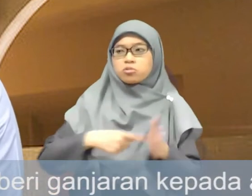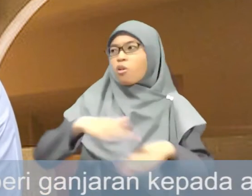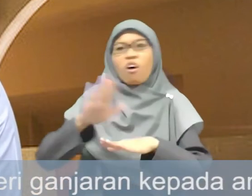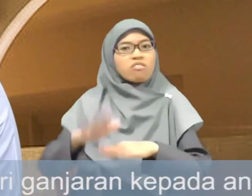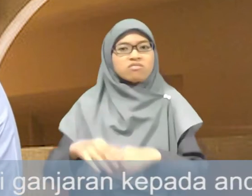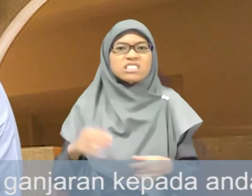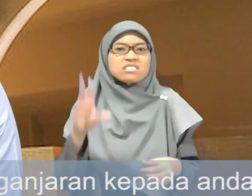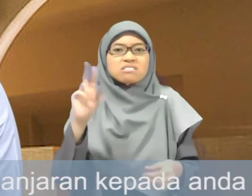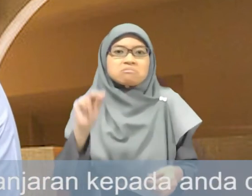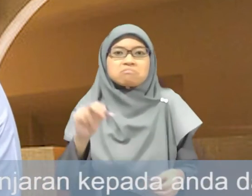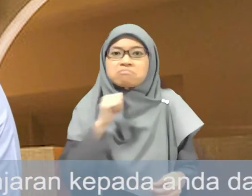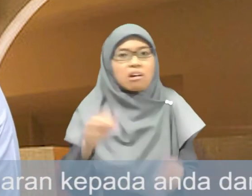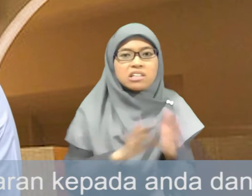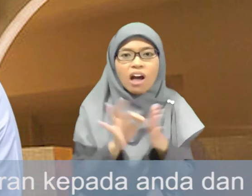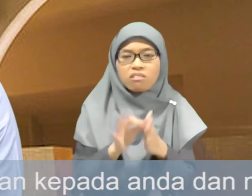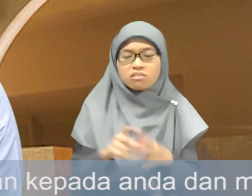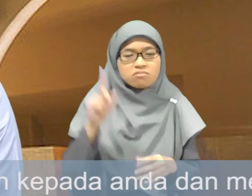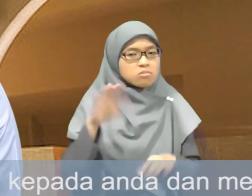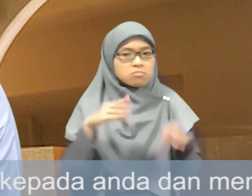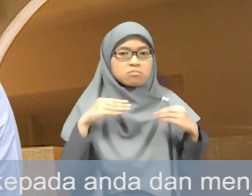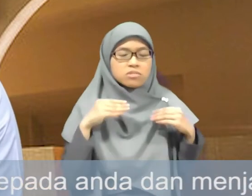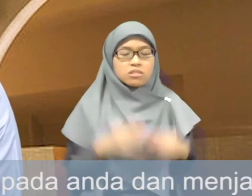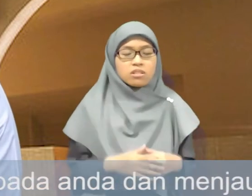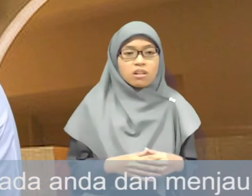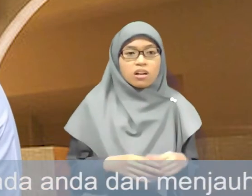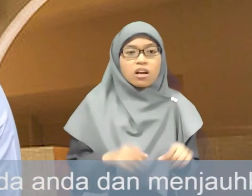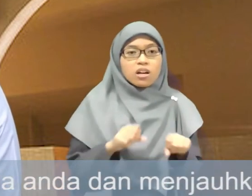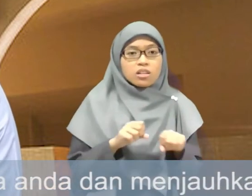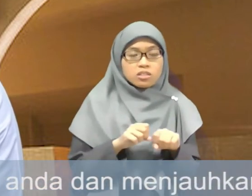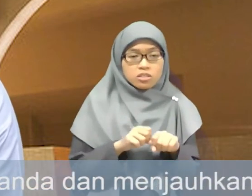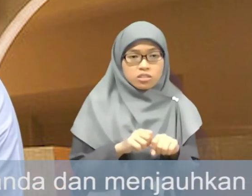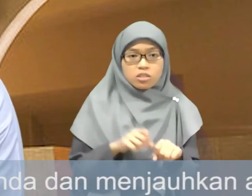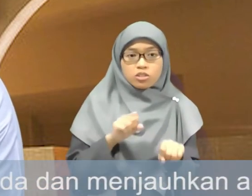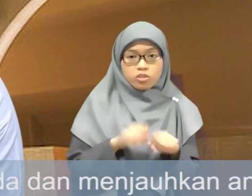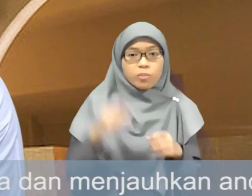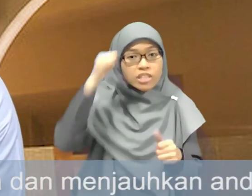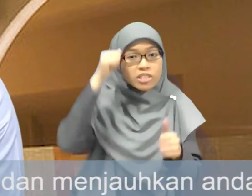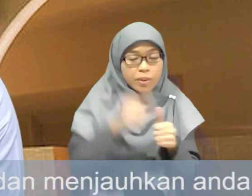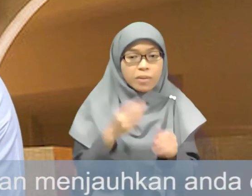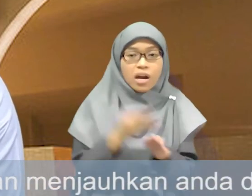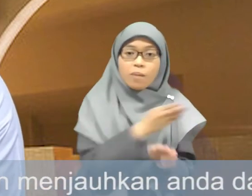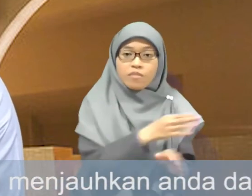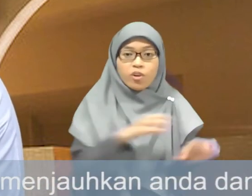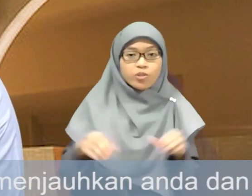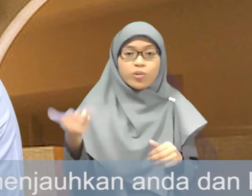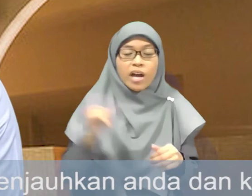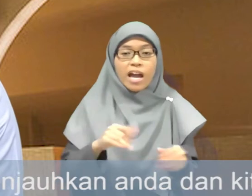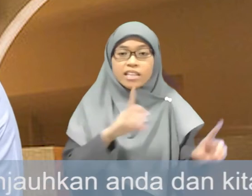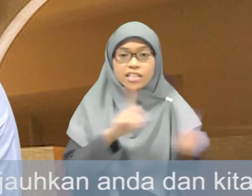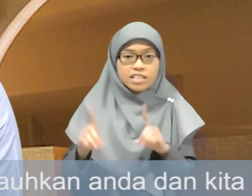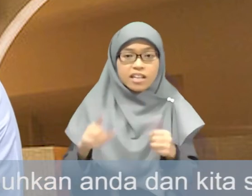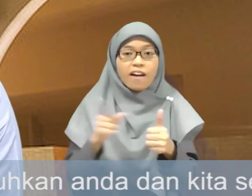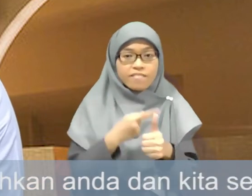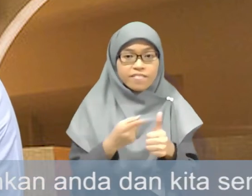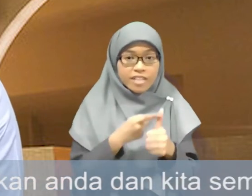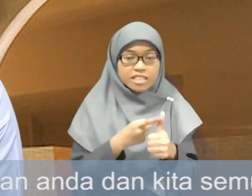deeds should be guided by knowledge so that we do them in accordance to the Sharia. Do not also give false